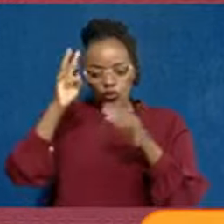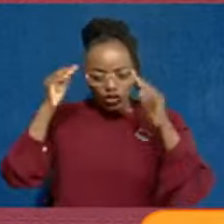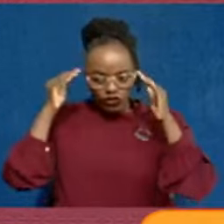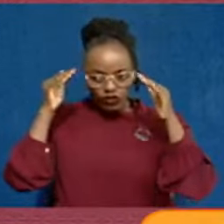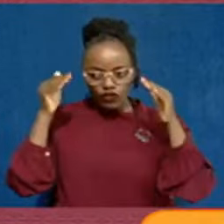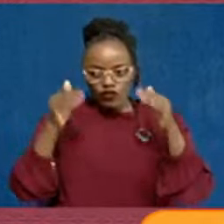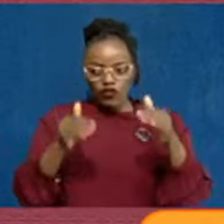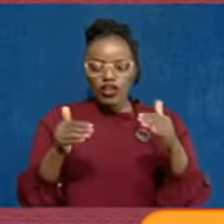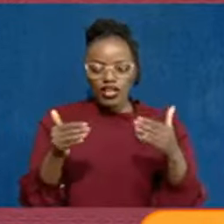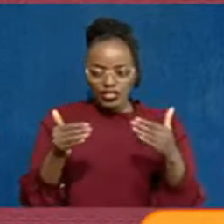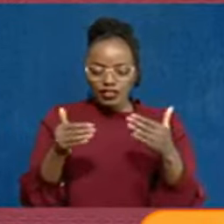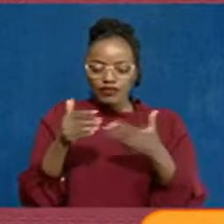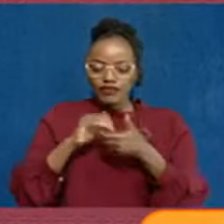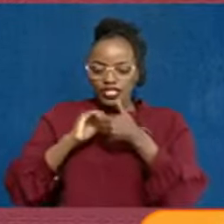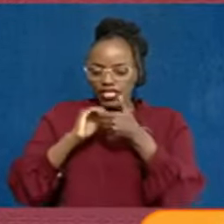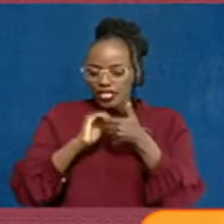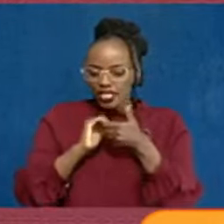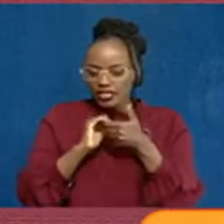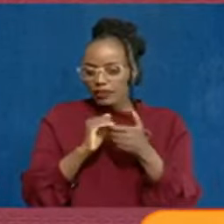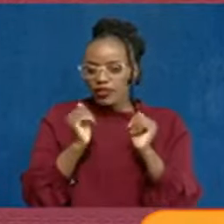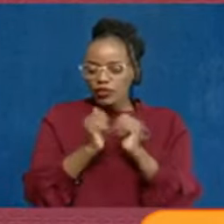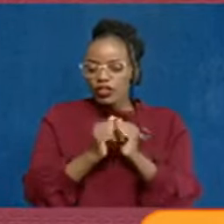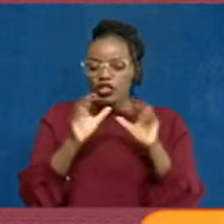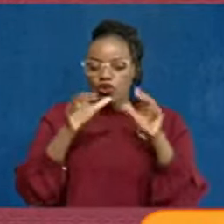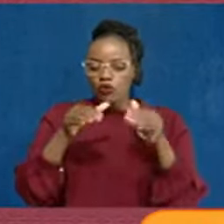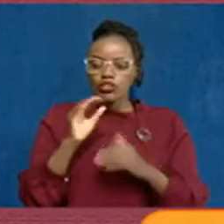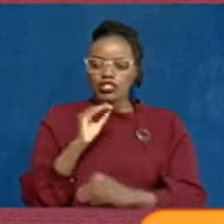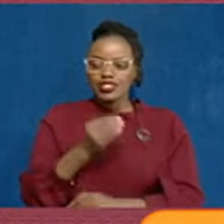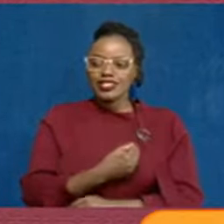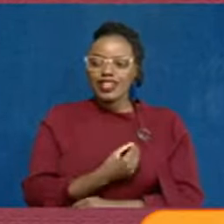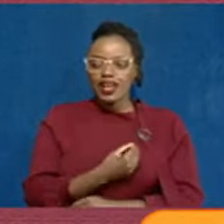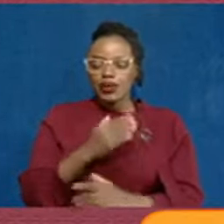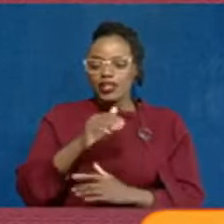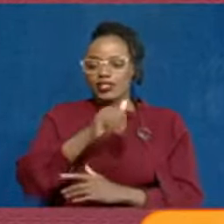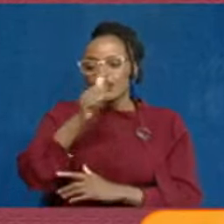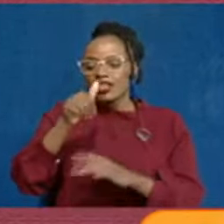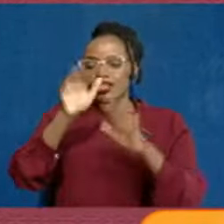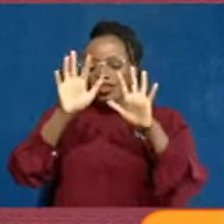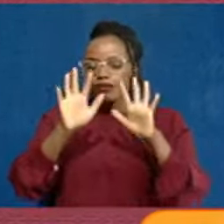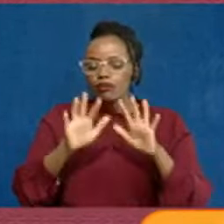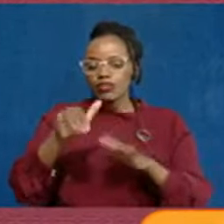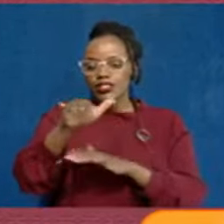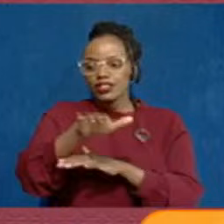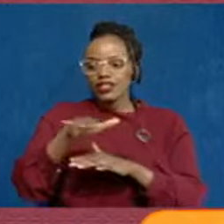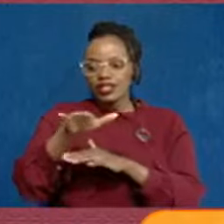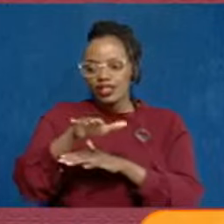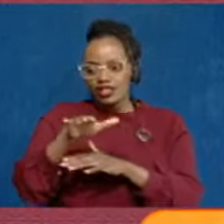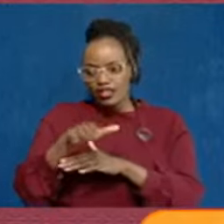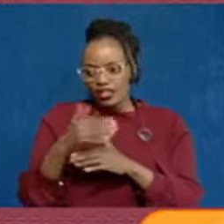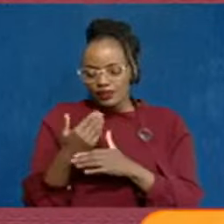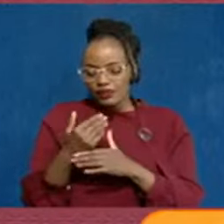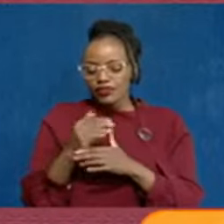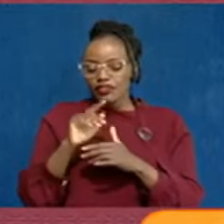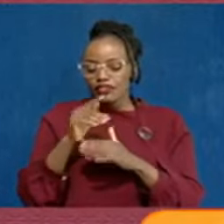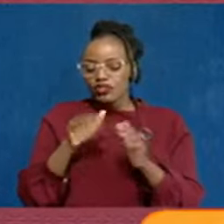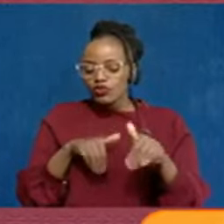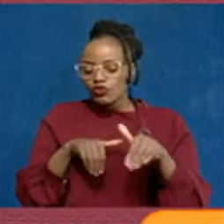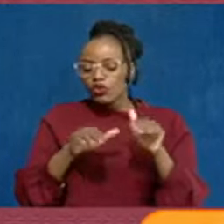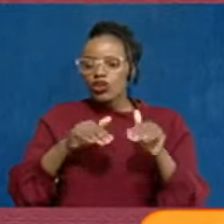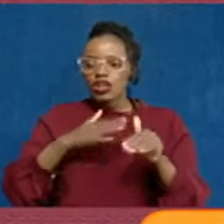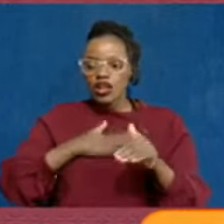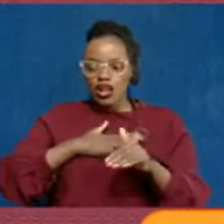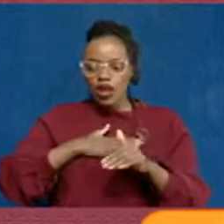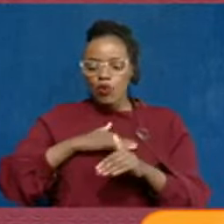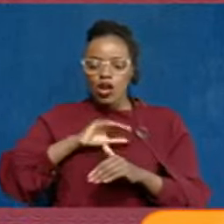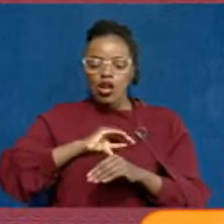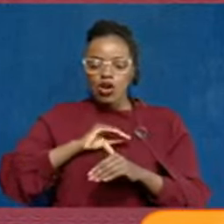on. Engagements with our community is another important area. Fast tracking our own